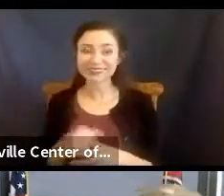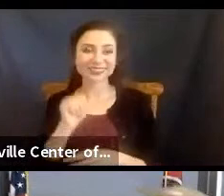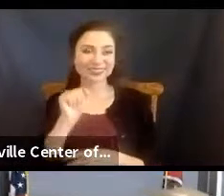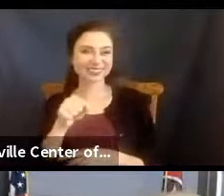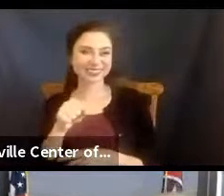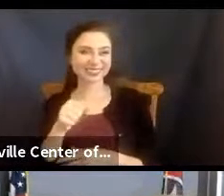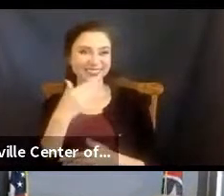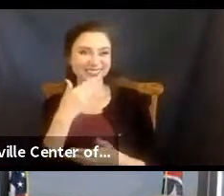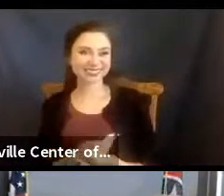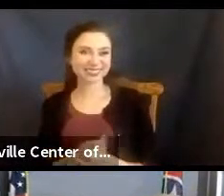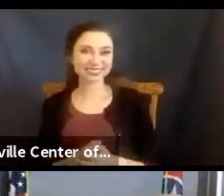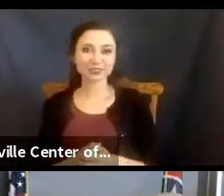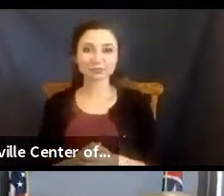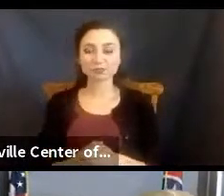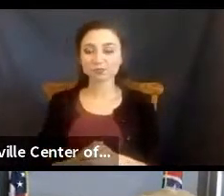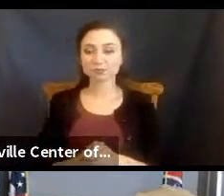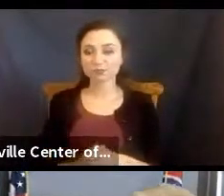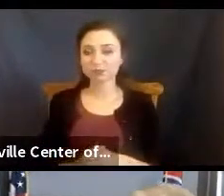it is.